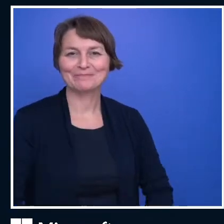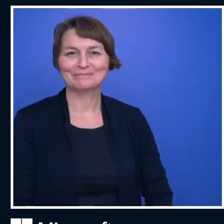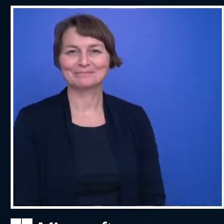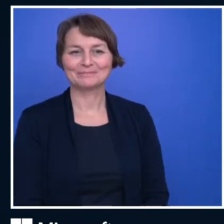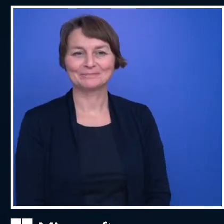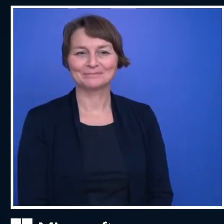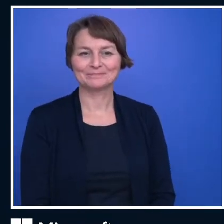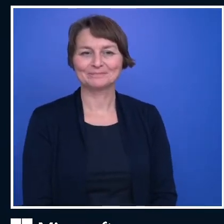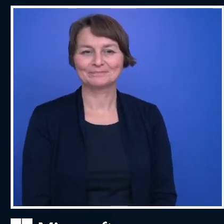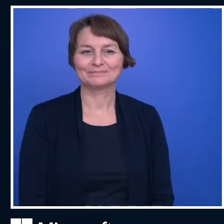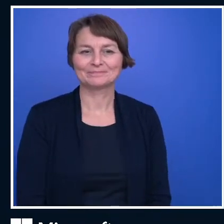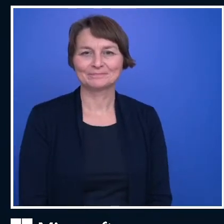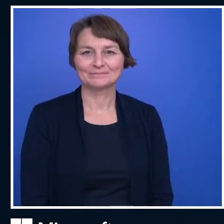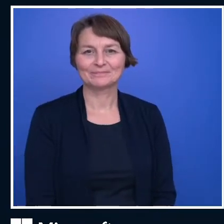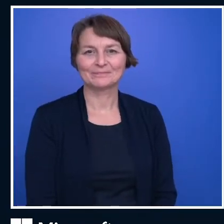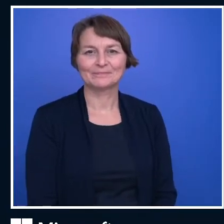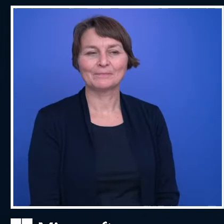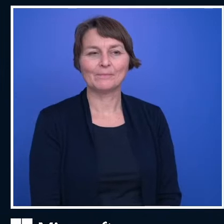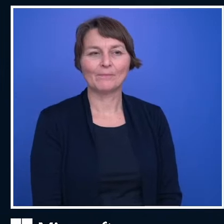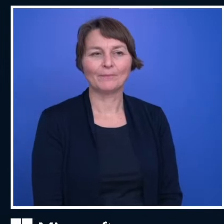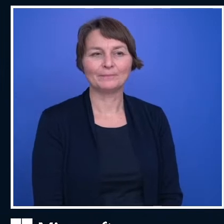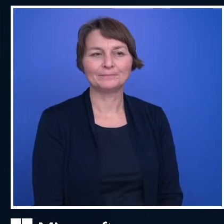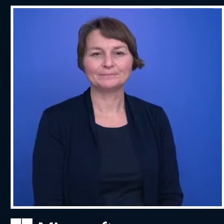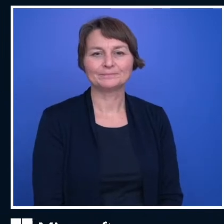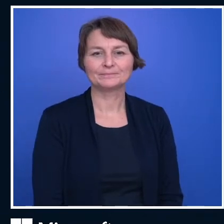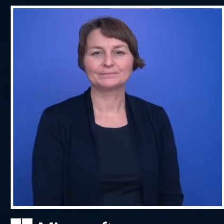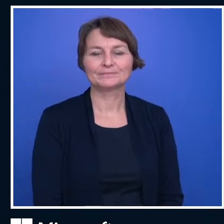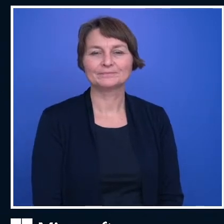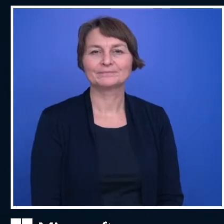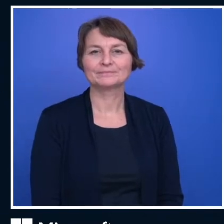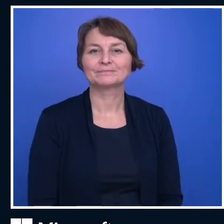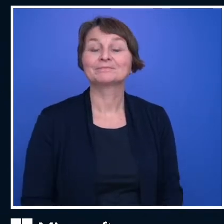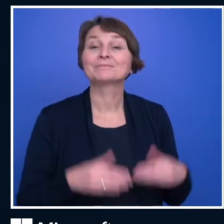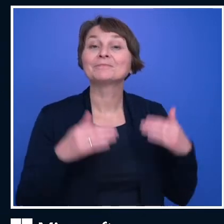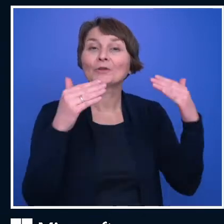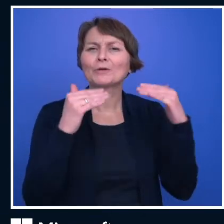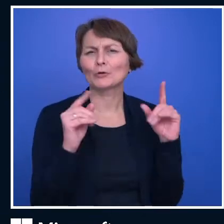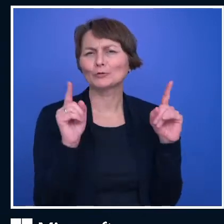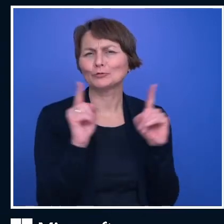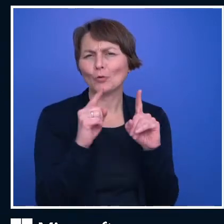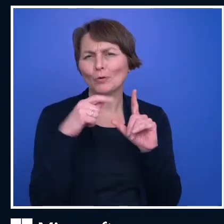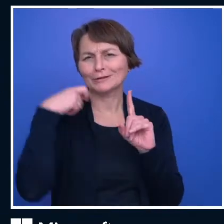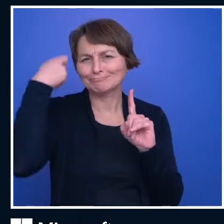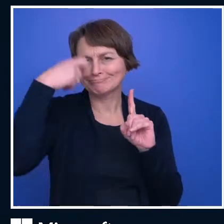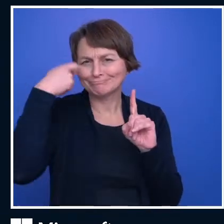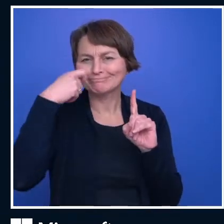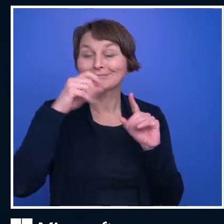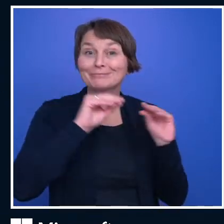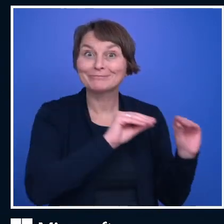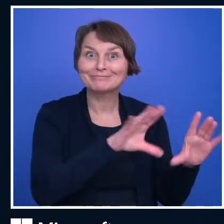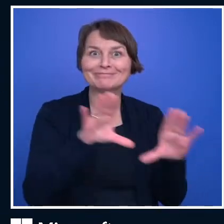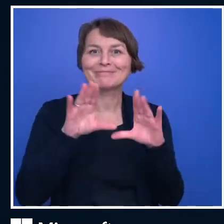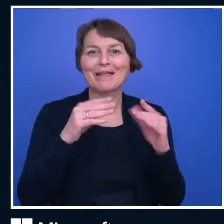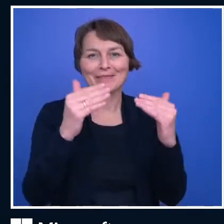Thanks. Bye. Let's run a short commercial and then proceed with our program.